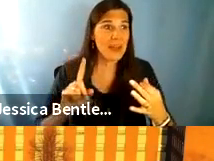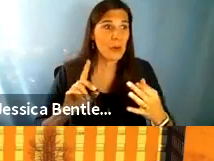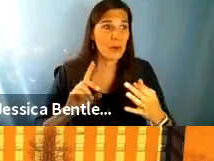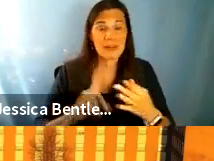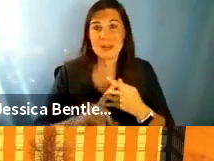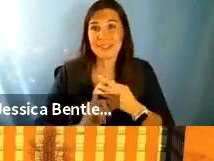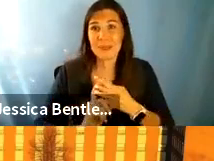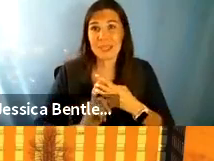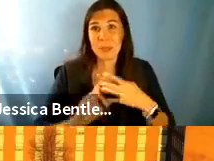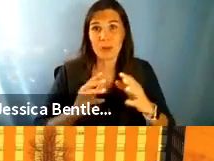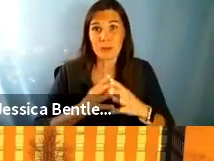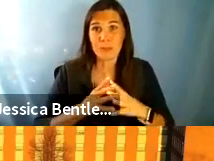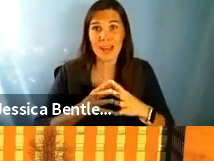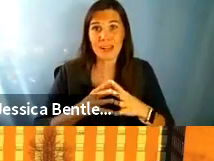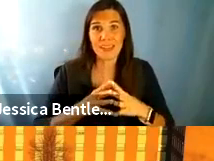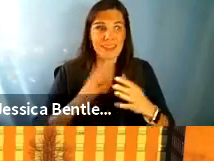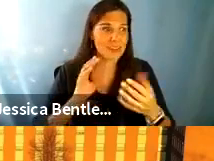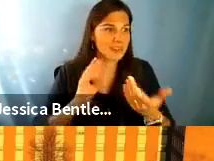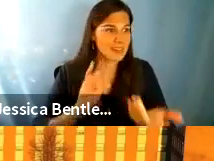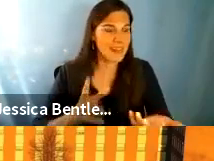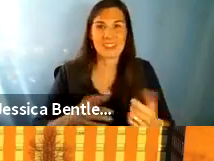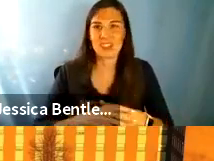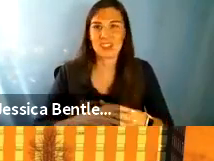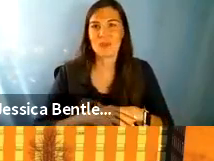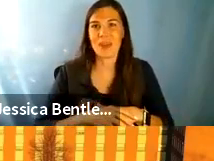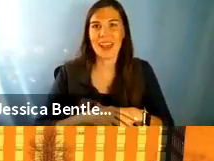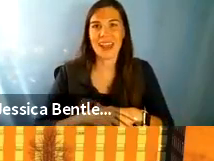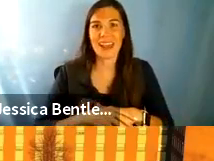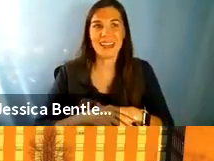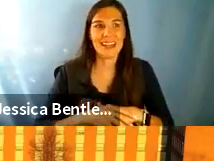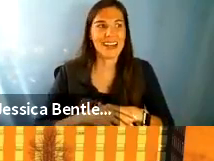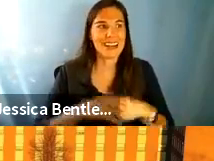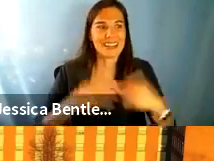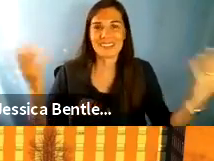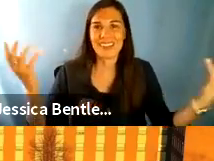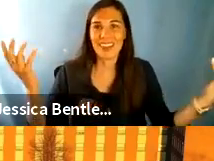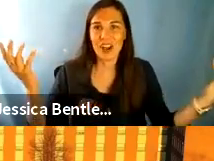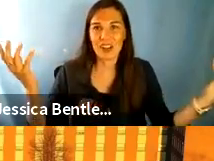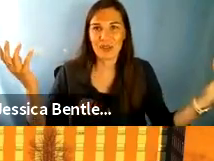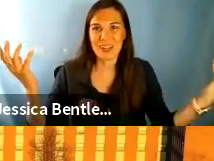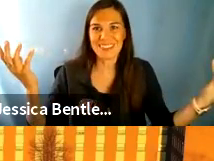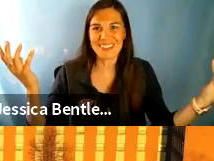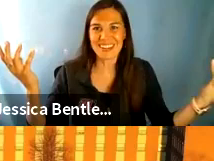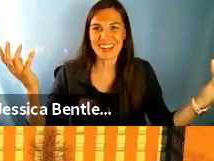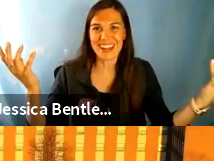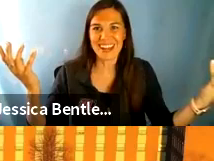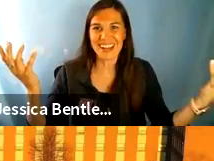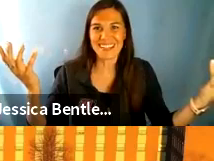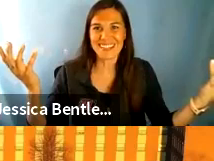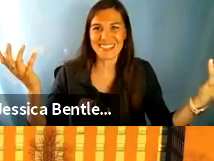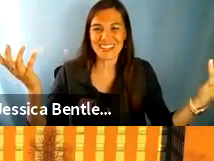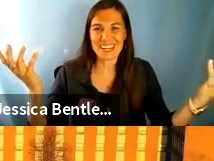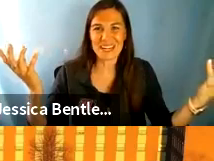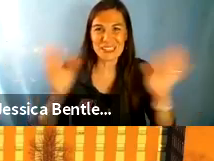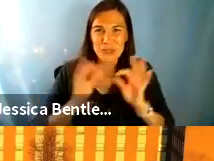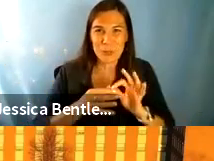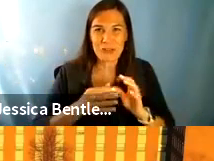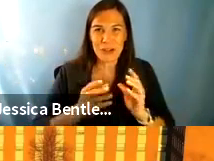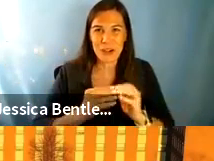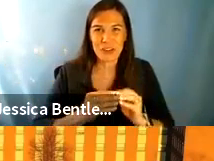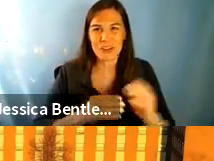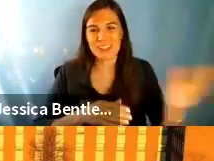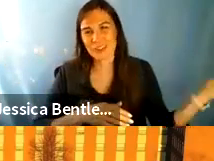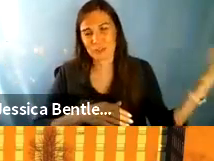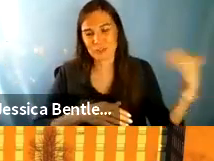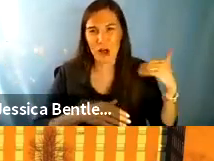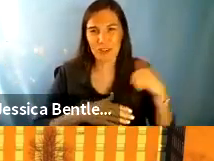member, or it could be something more complex, like they're connecting to a teleconference, and you're going to be interpreting for a